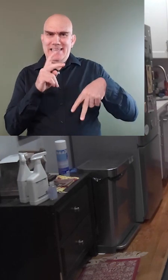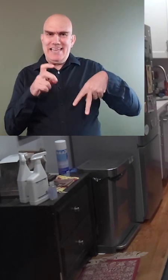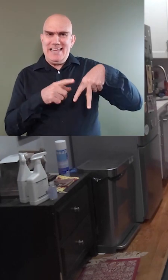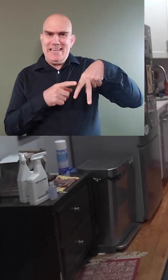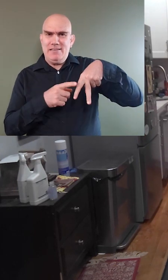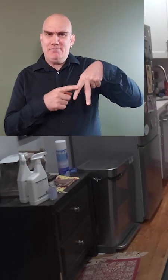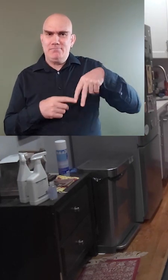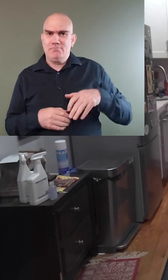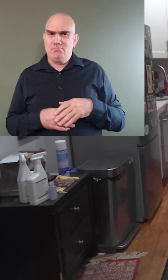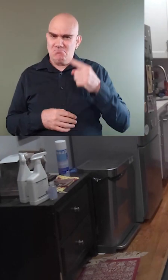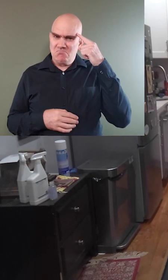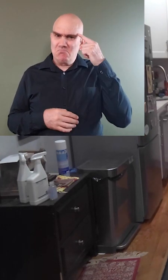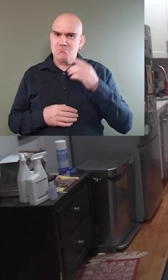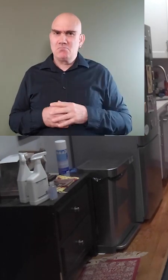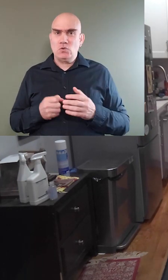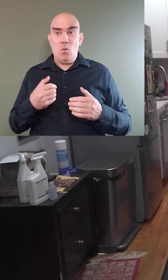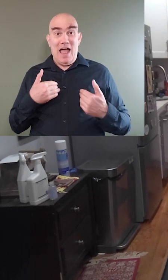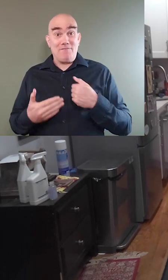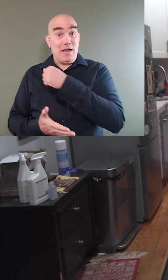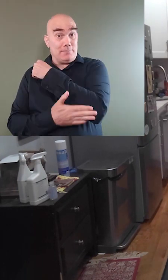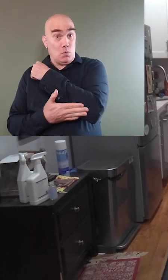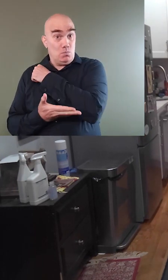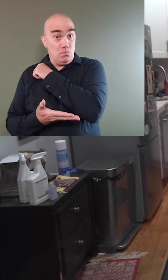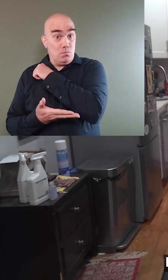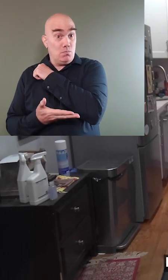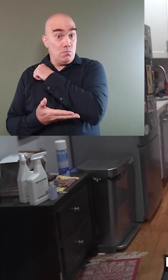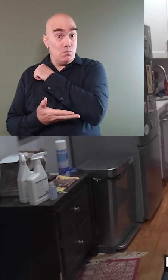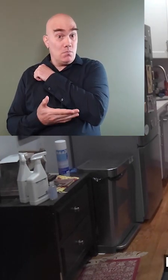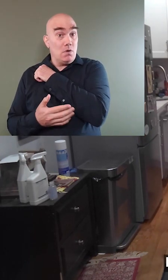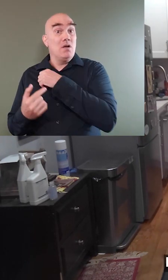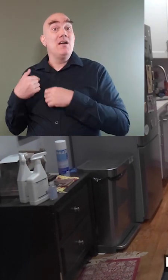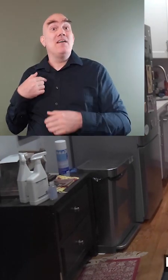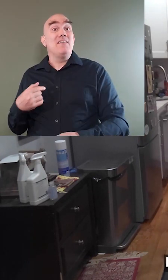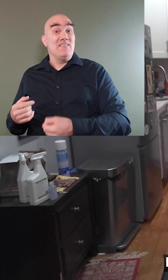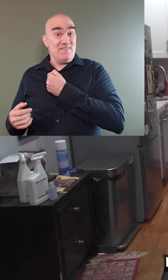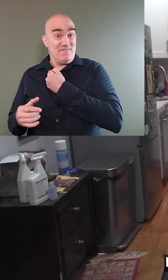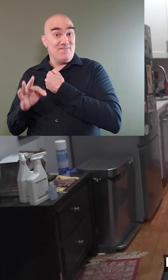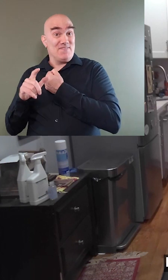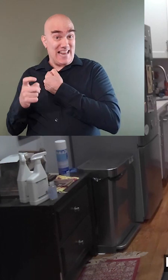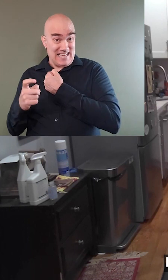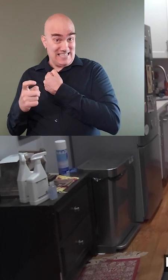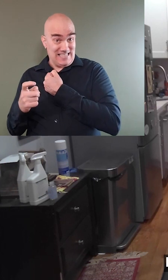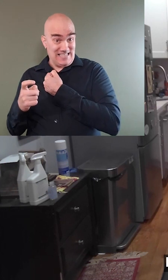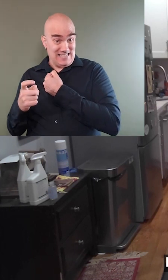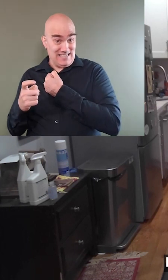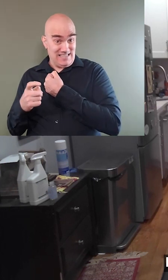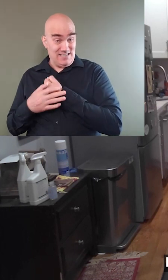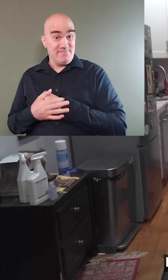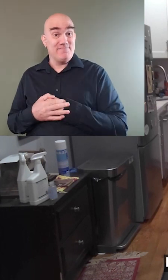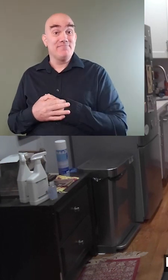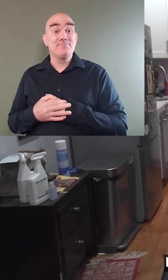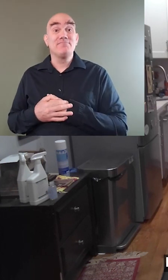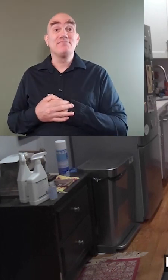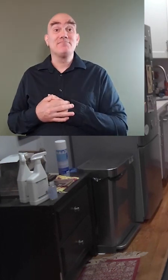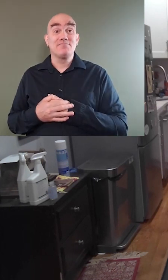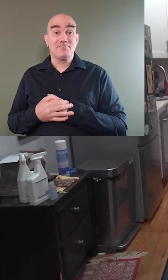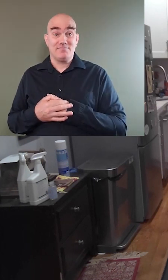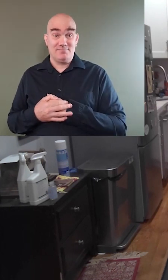knee. So we've got elbow. I bend my elbow, I flex